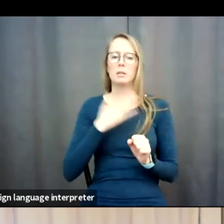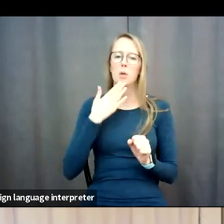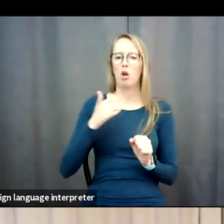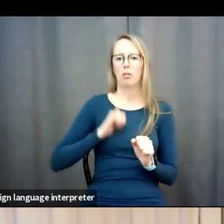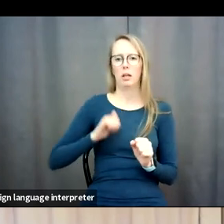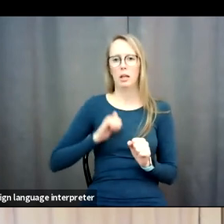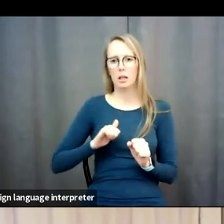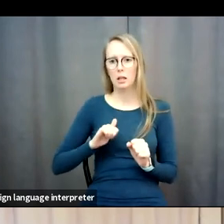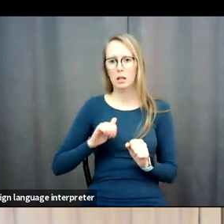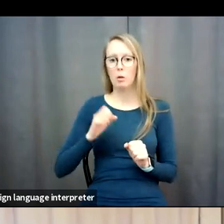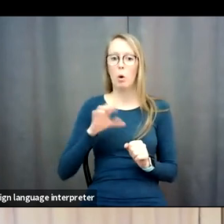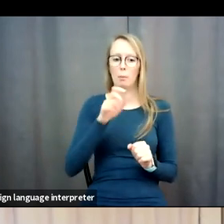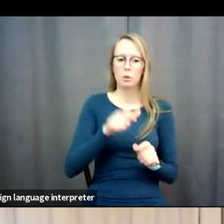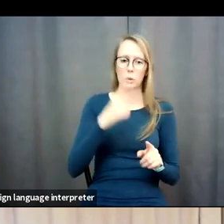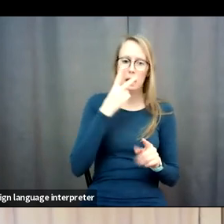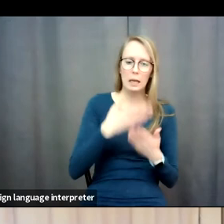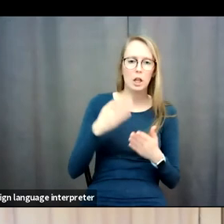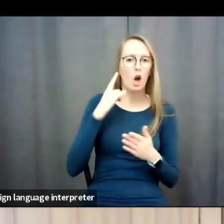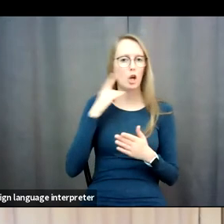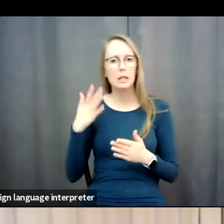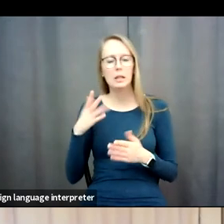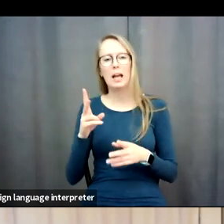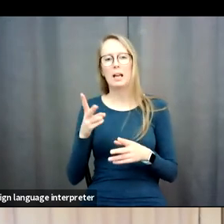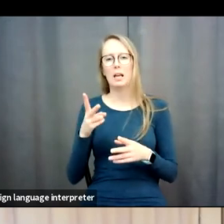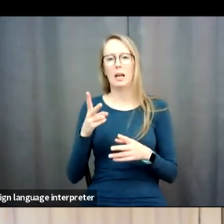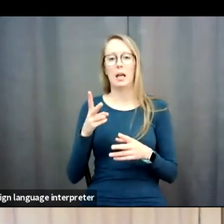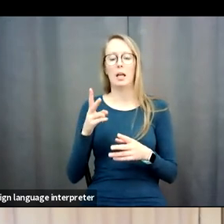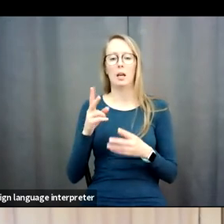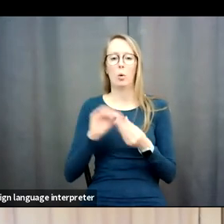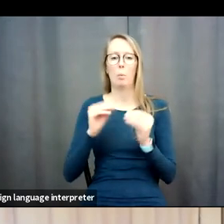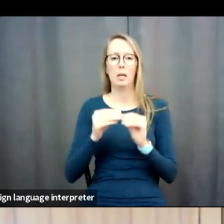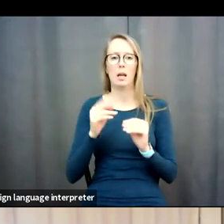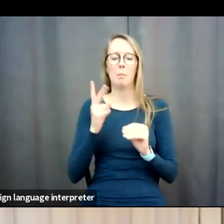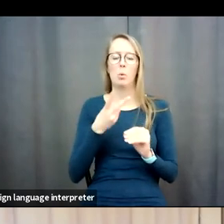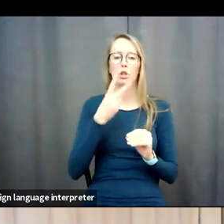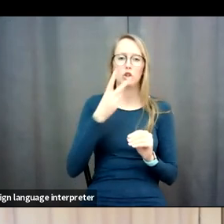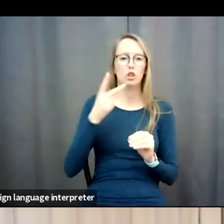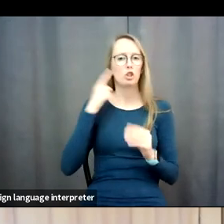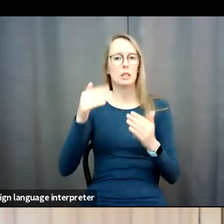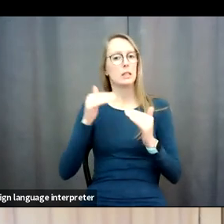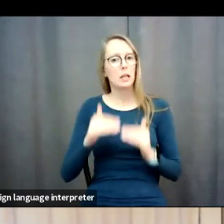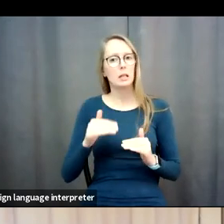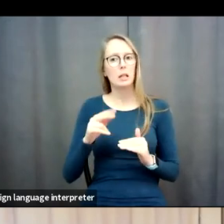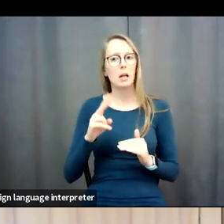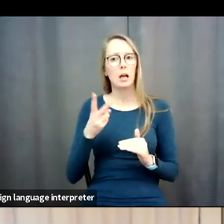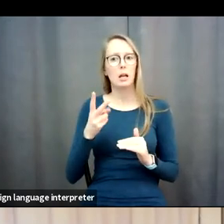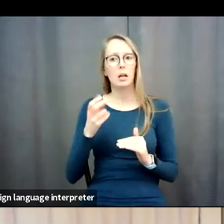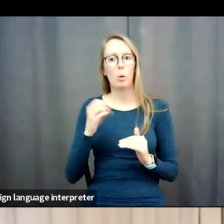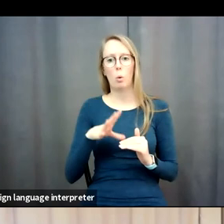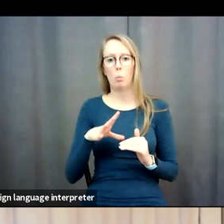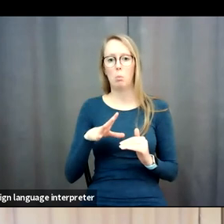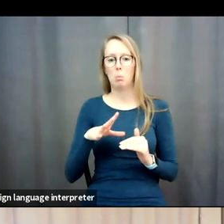if you don't see, if you don't hear, or if you have a combined vision and hearing loss, or if you don't express